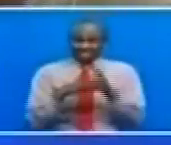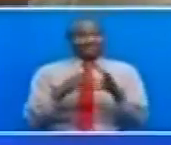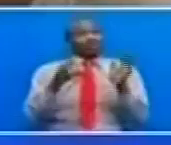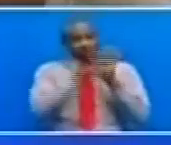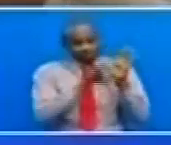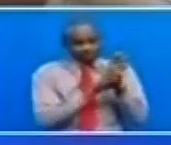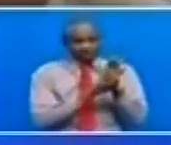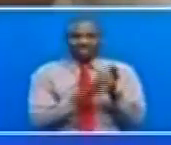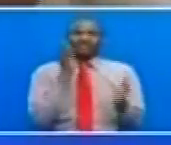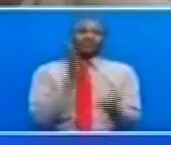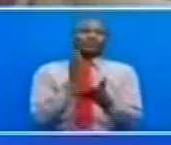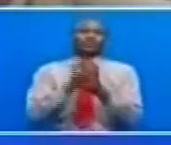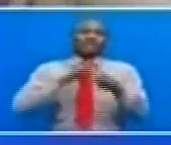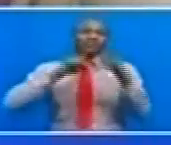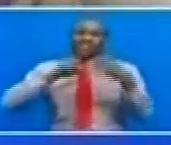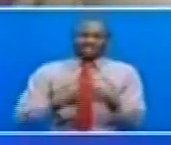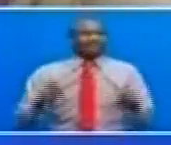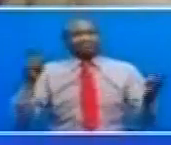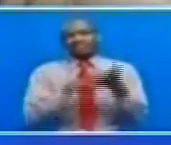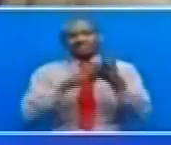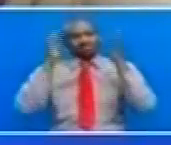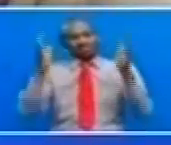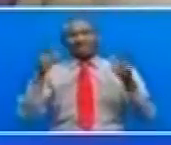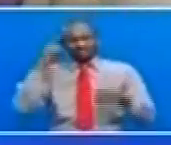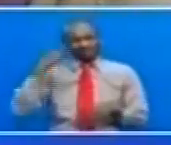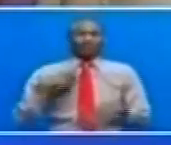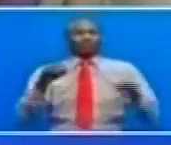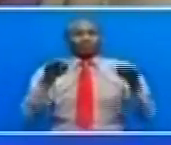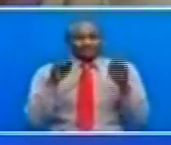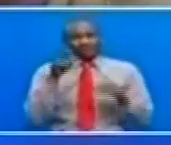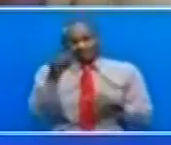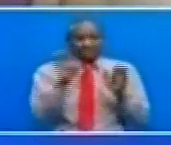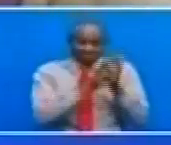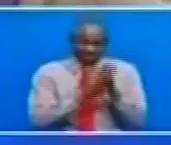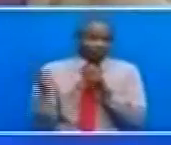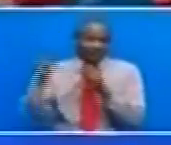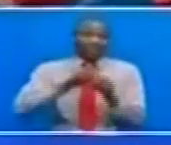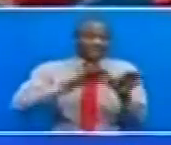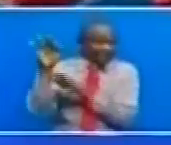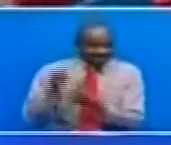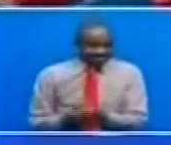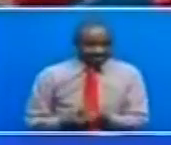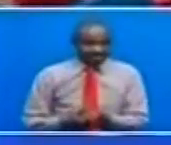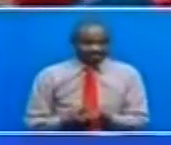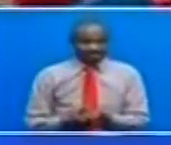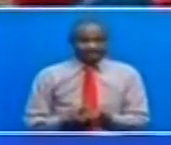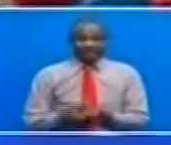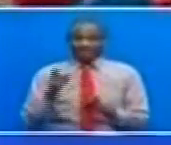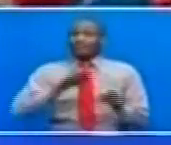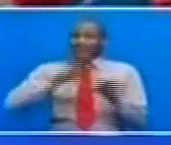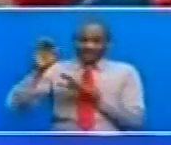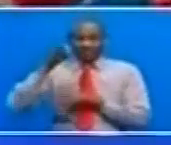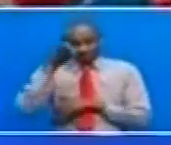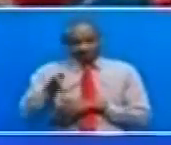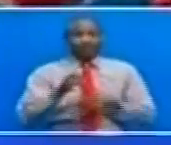it is faulty ab initio. So really, I think the best thing is to wait for that bill to come to parliament. But Parliament Defence